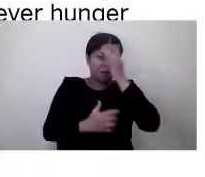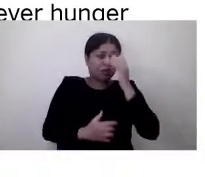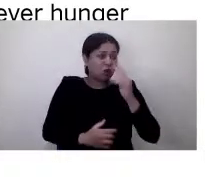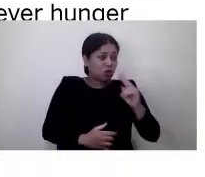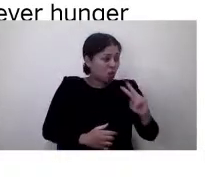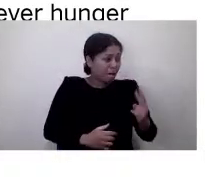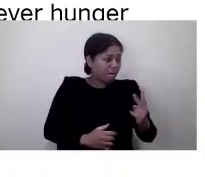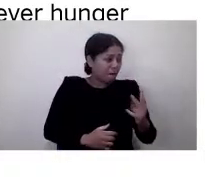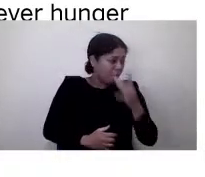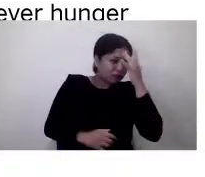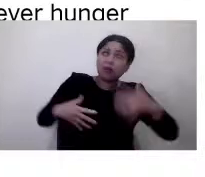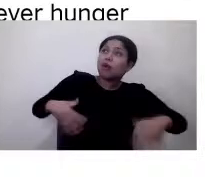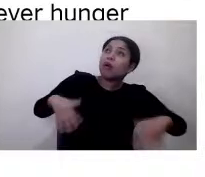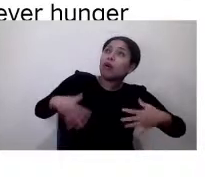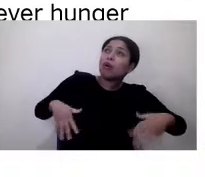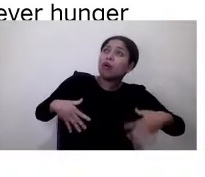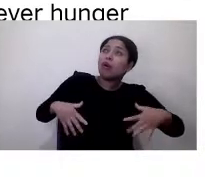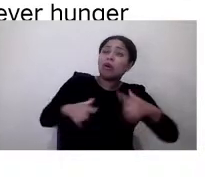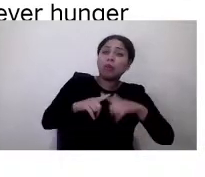Can you guess the other one?